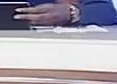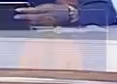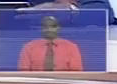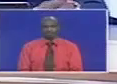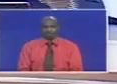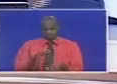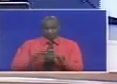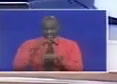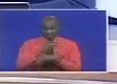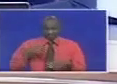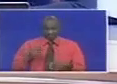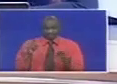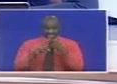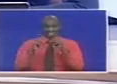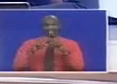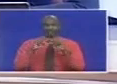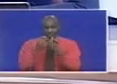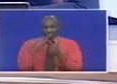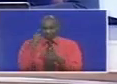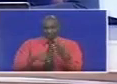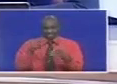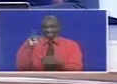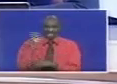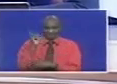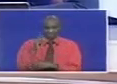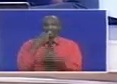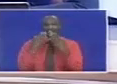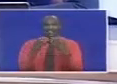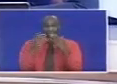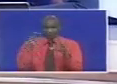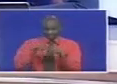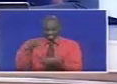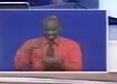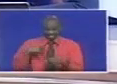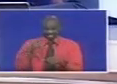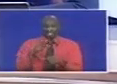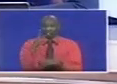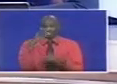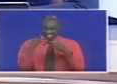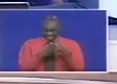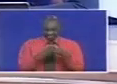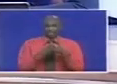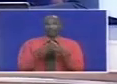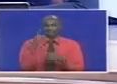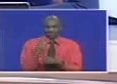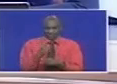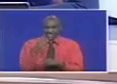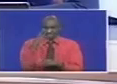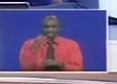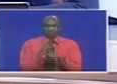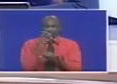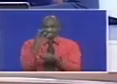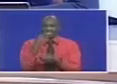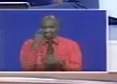Good evening from the Standard Group Center here in Nairobi. Many thanks for joining us on this 29th day of January 2014.